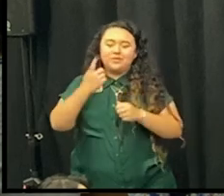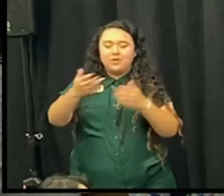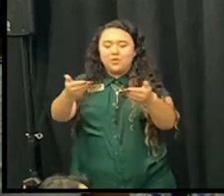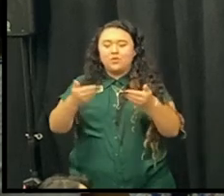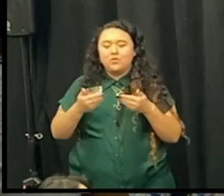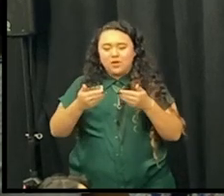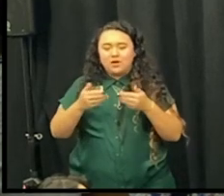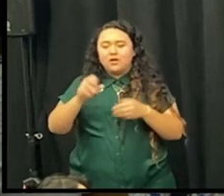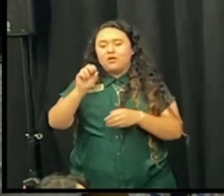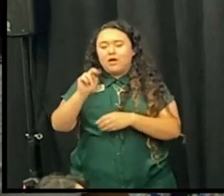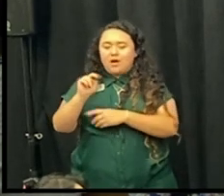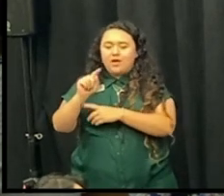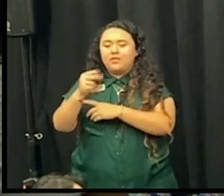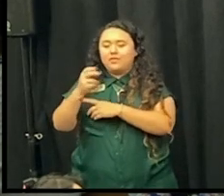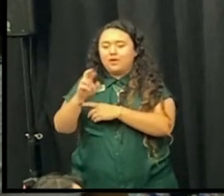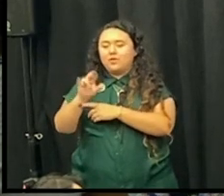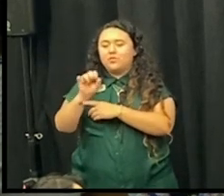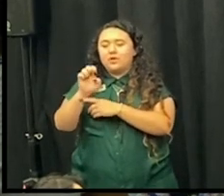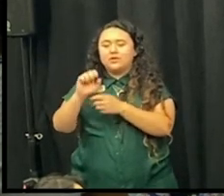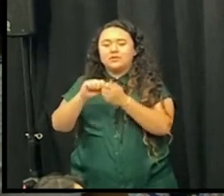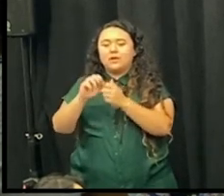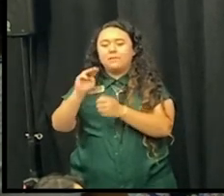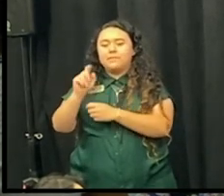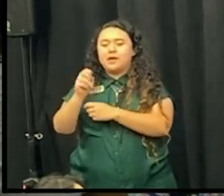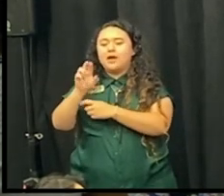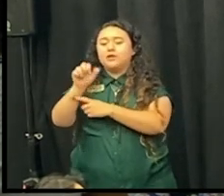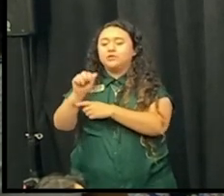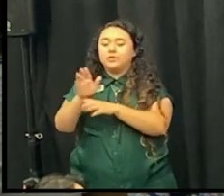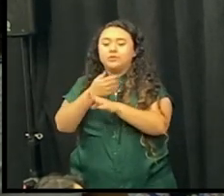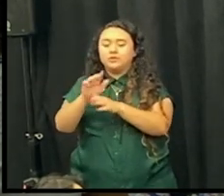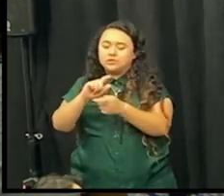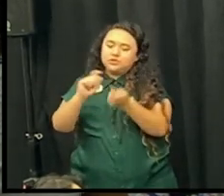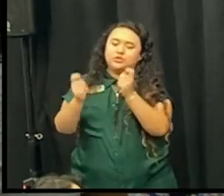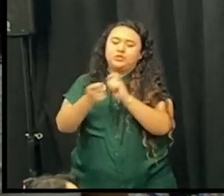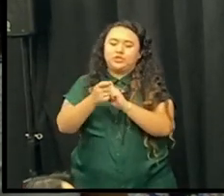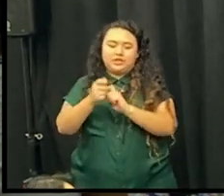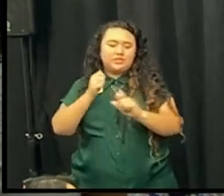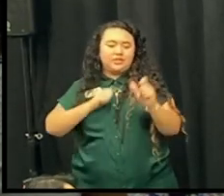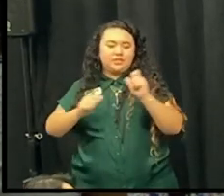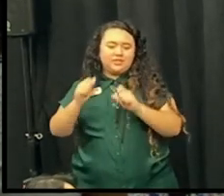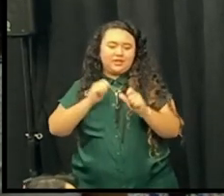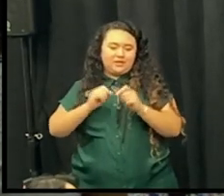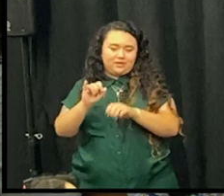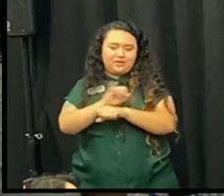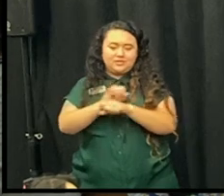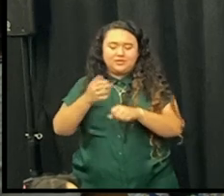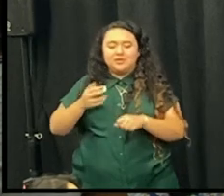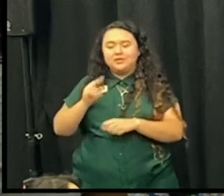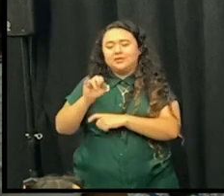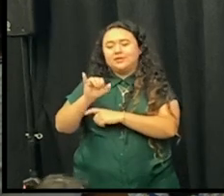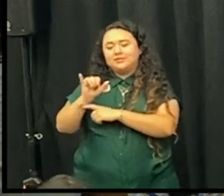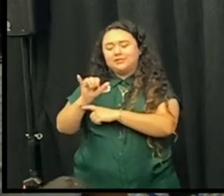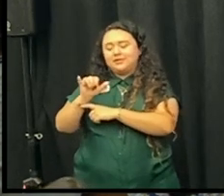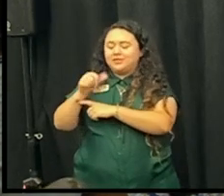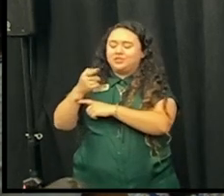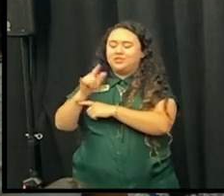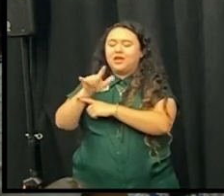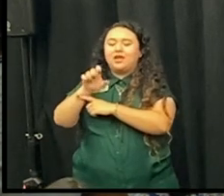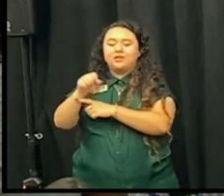Welcome to On the Rise, How Maestra Music is Changing the Theater Industry. My name's Nancy Giles, and I'm going to be,